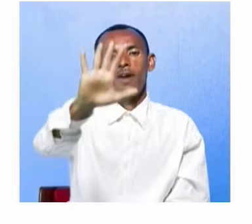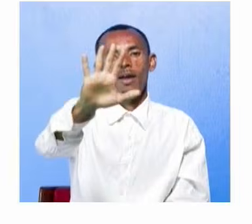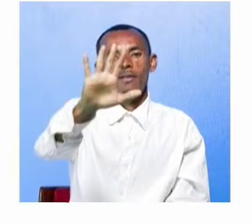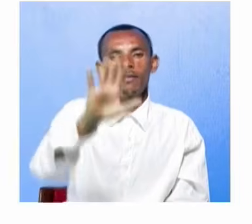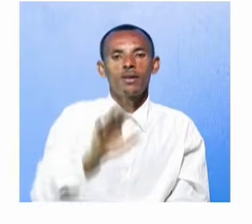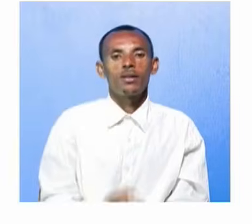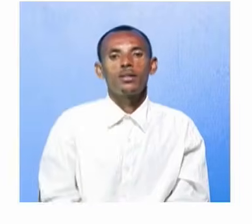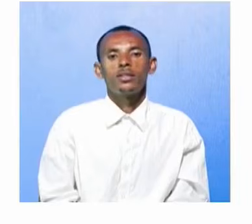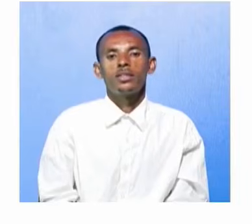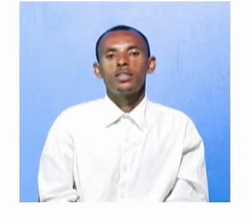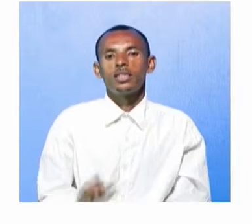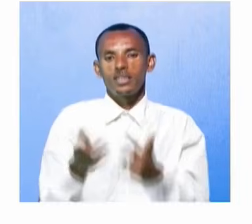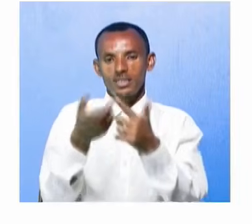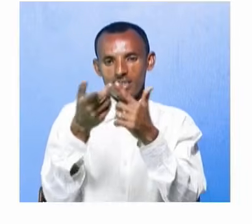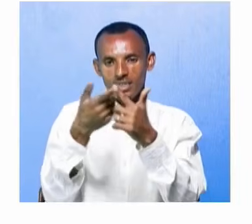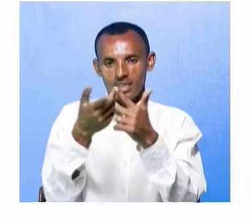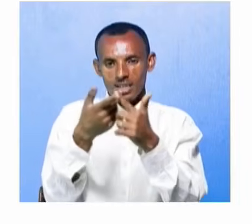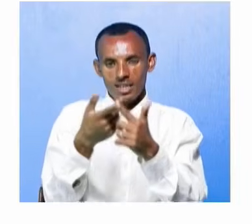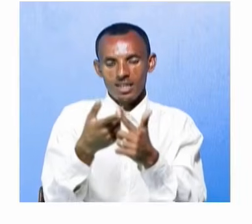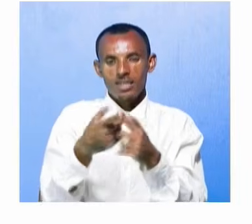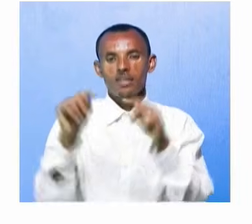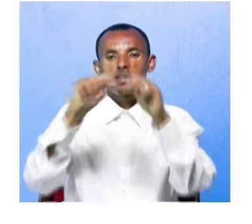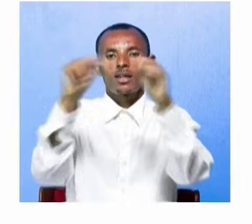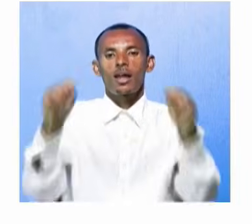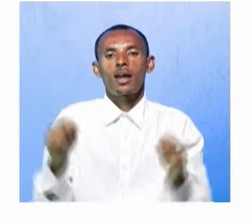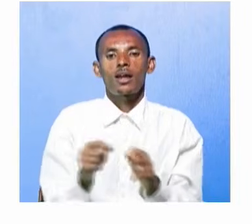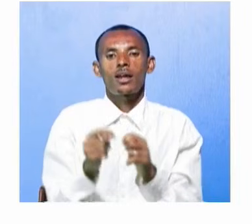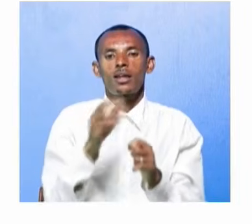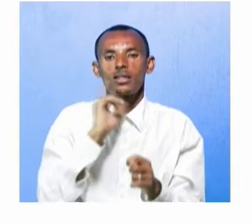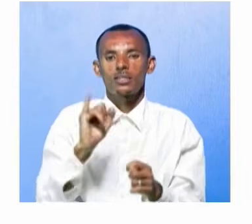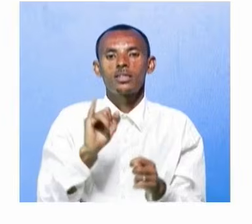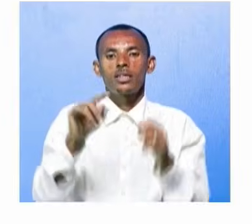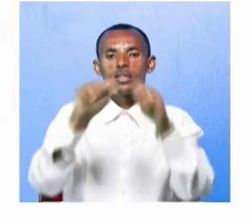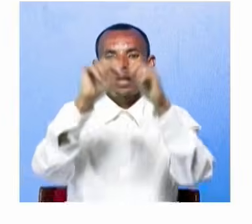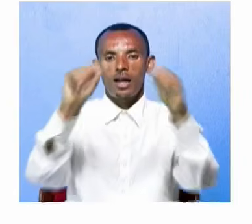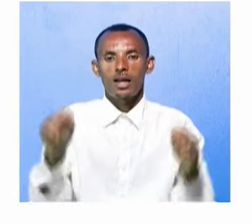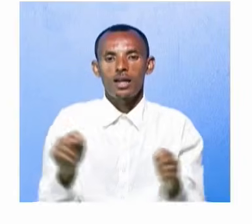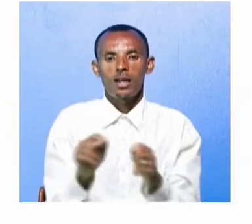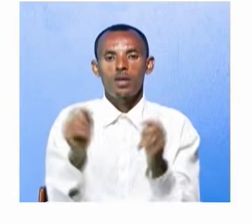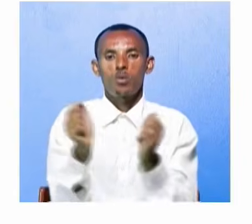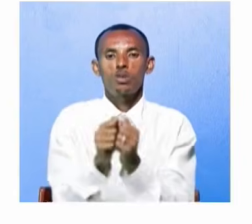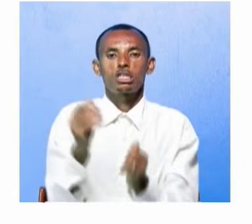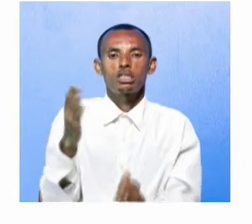the second triangle is a triangle with side